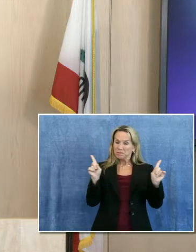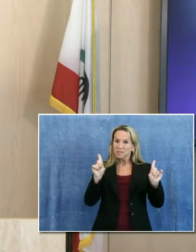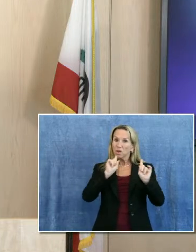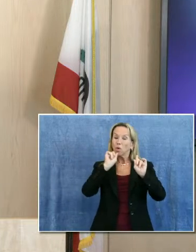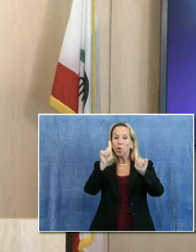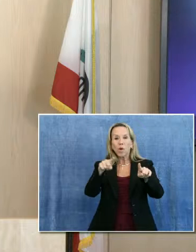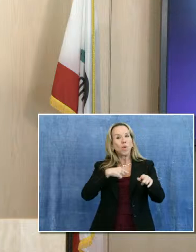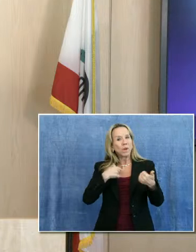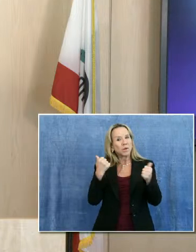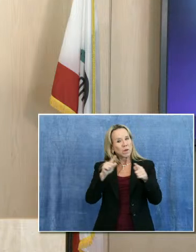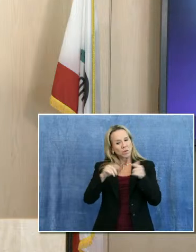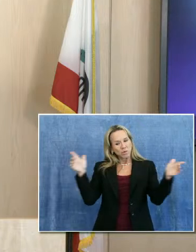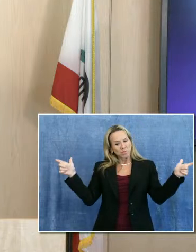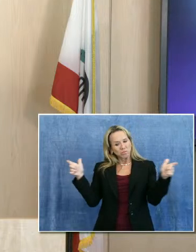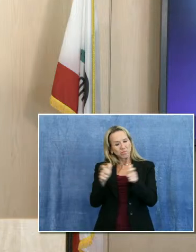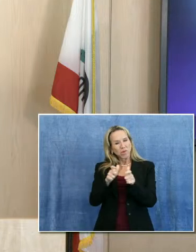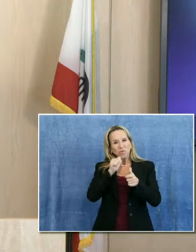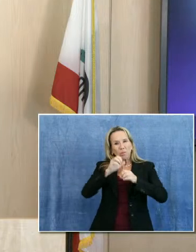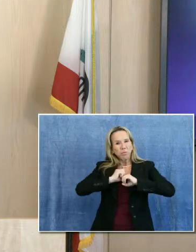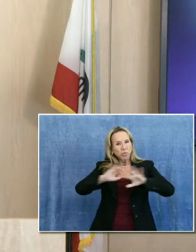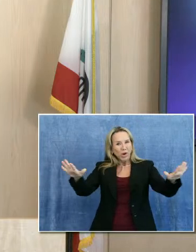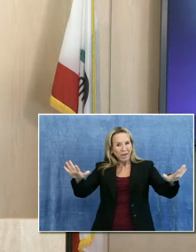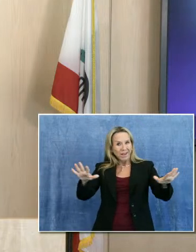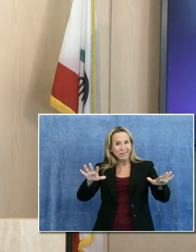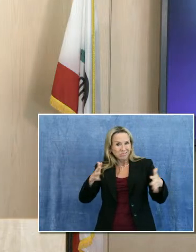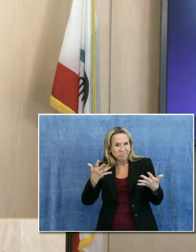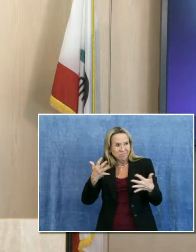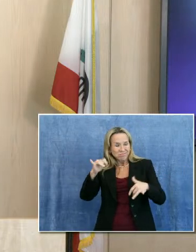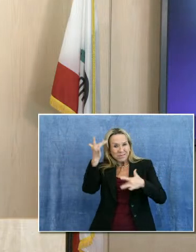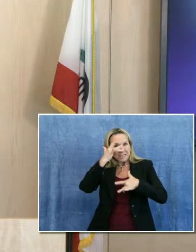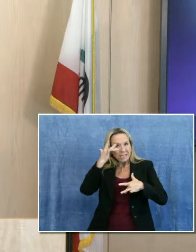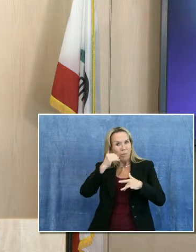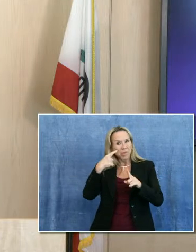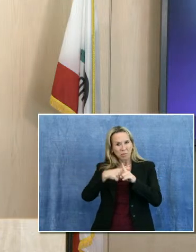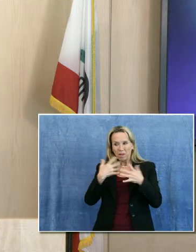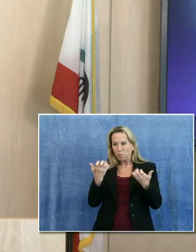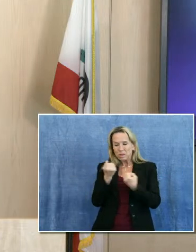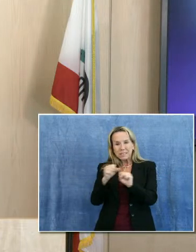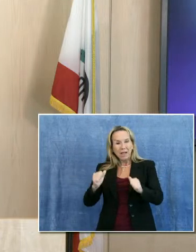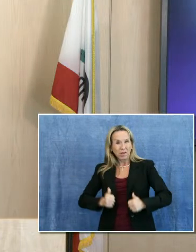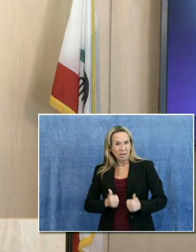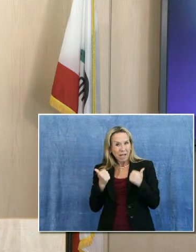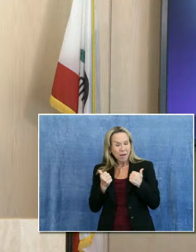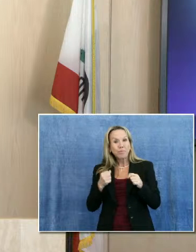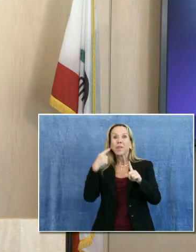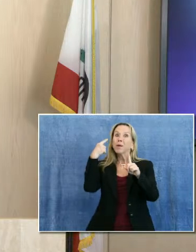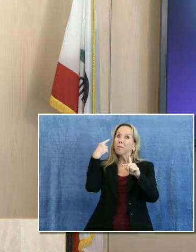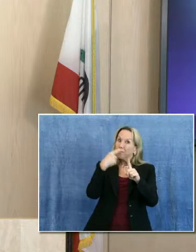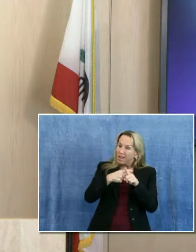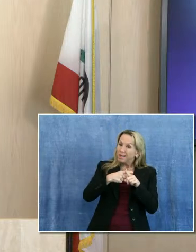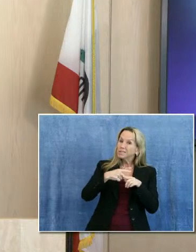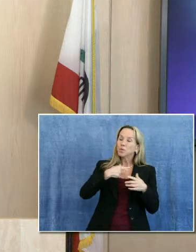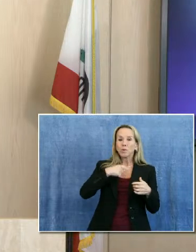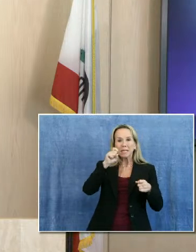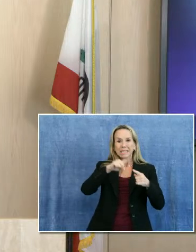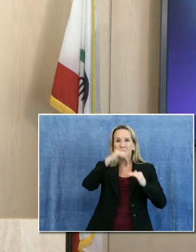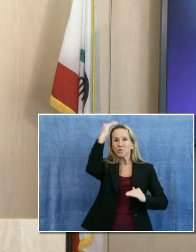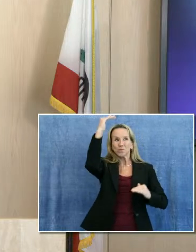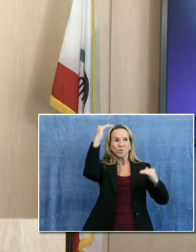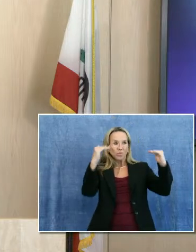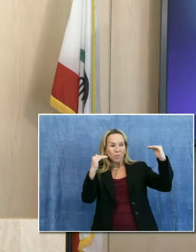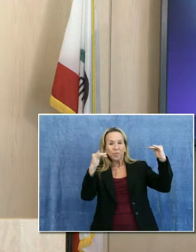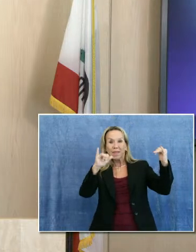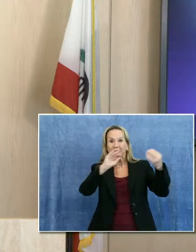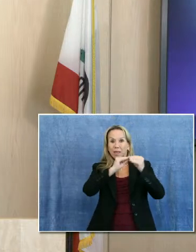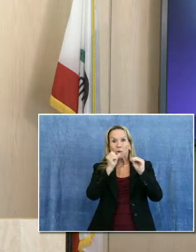slow the spread of the virus, to protect life, but also out of a desire to get us to the rate, case counts, percentages we need to be to have as